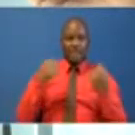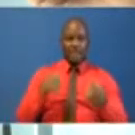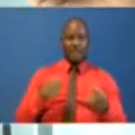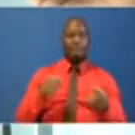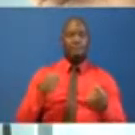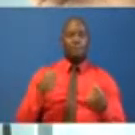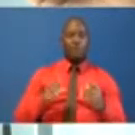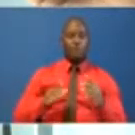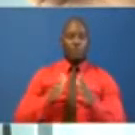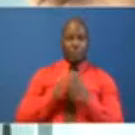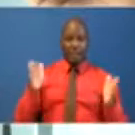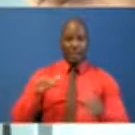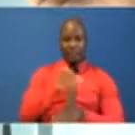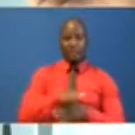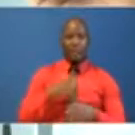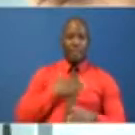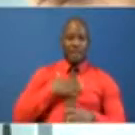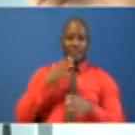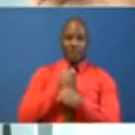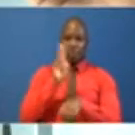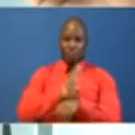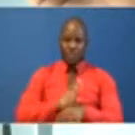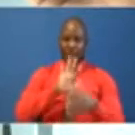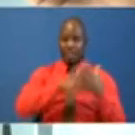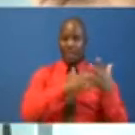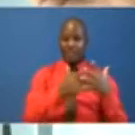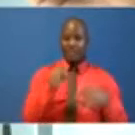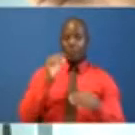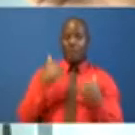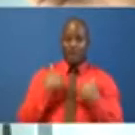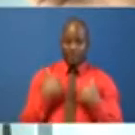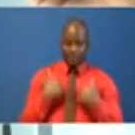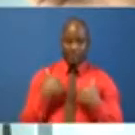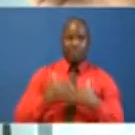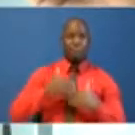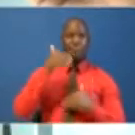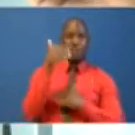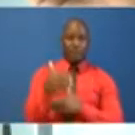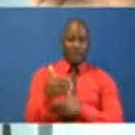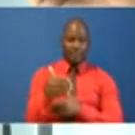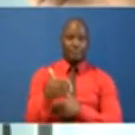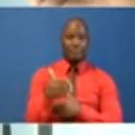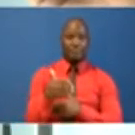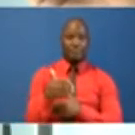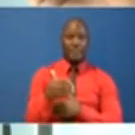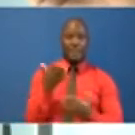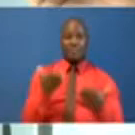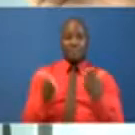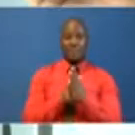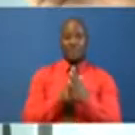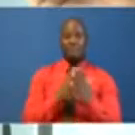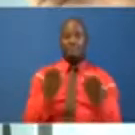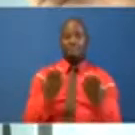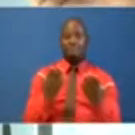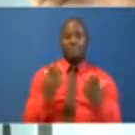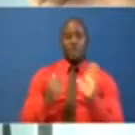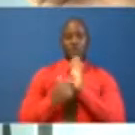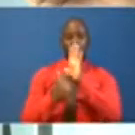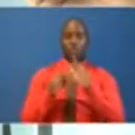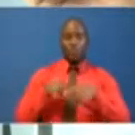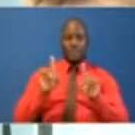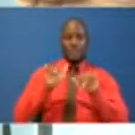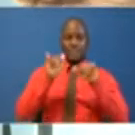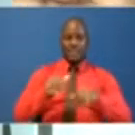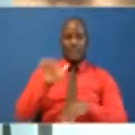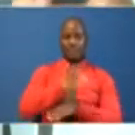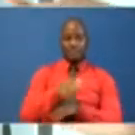for us but please make use of the platform you have beyond um maybe just profiling yourself stay in